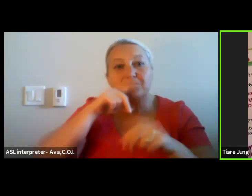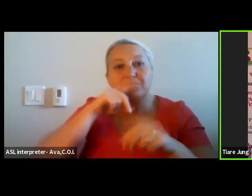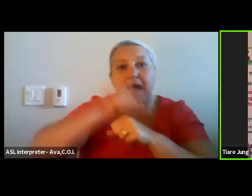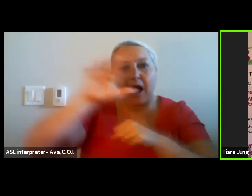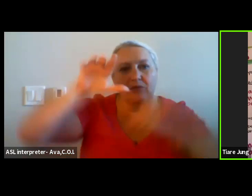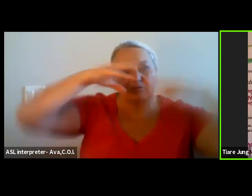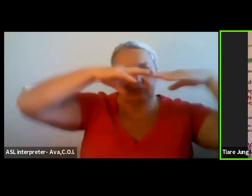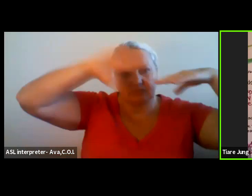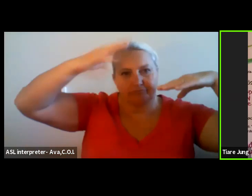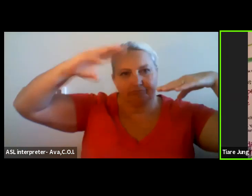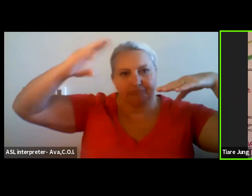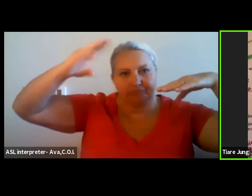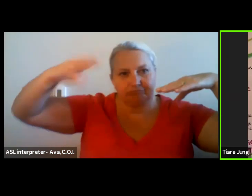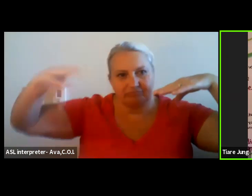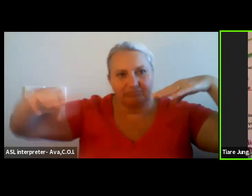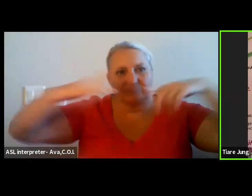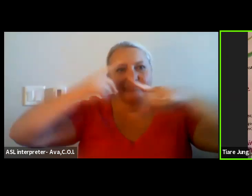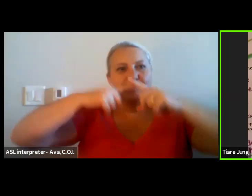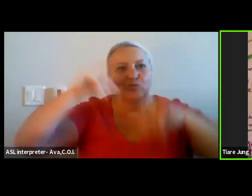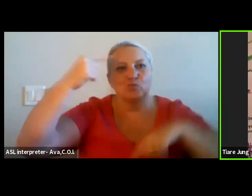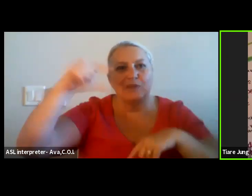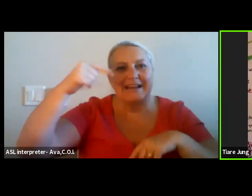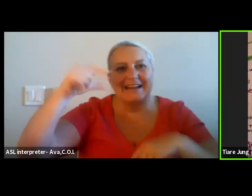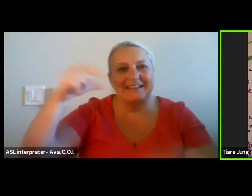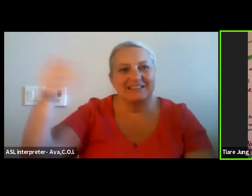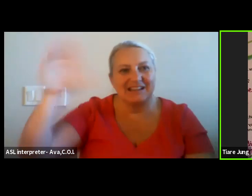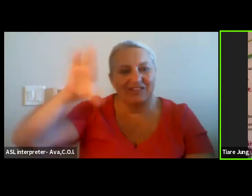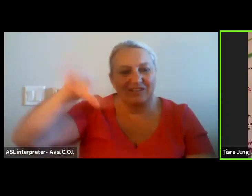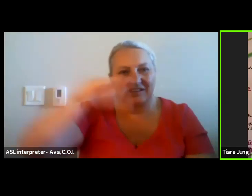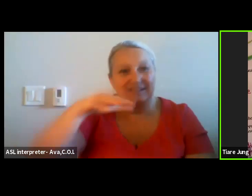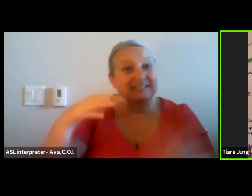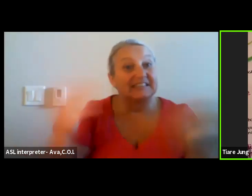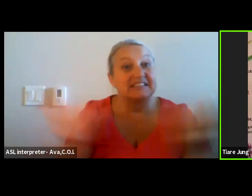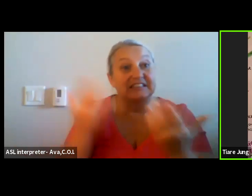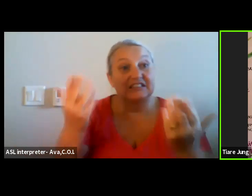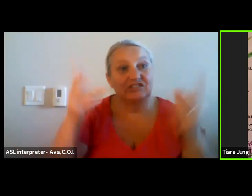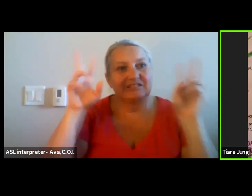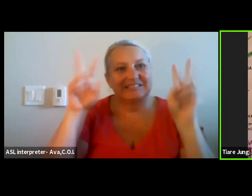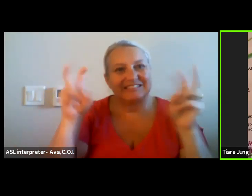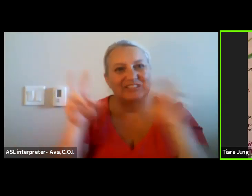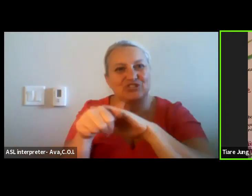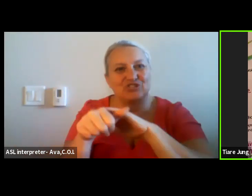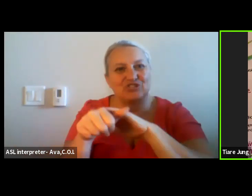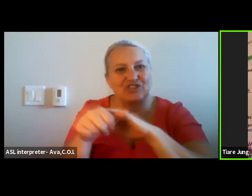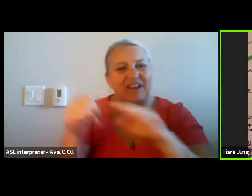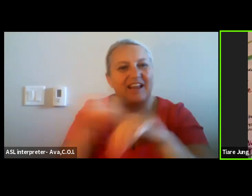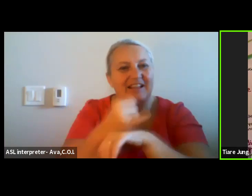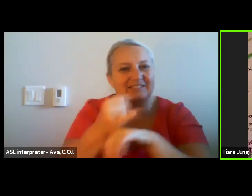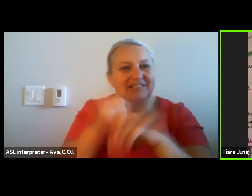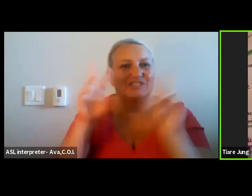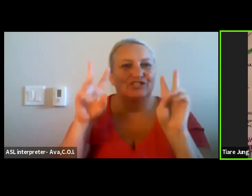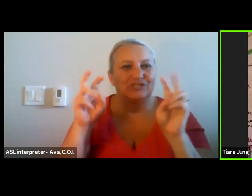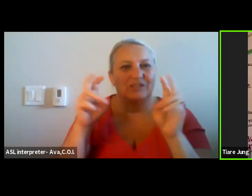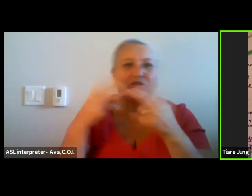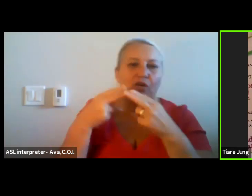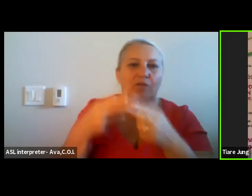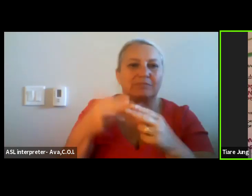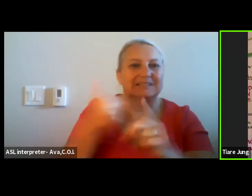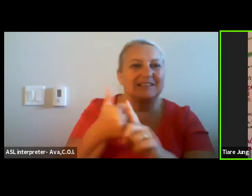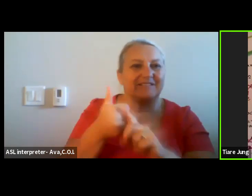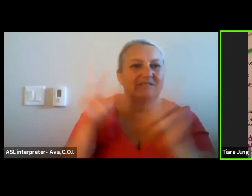hills with the description, here on Turtle Island, which likes to call itself Canada.